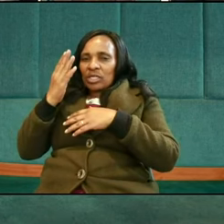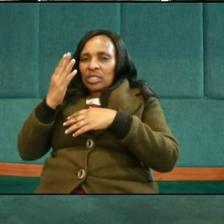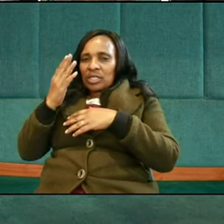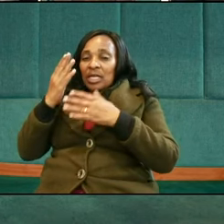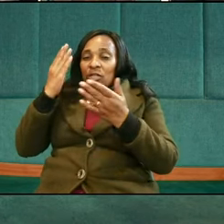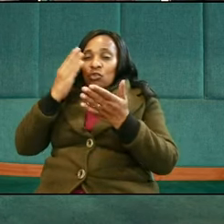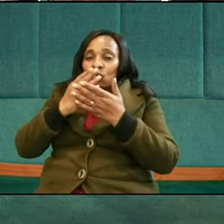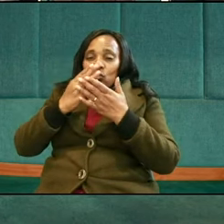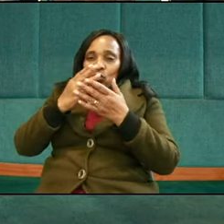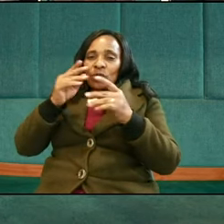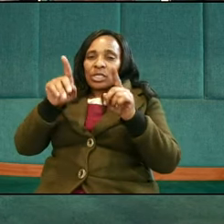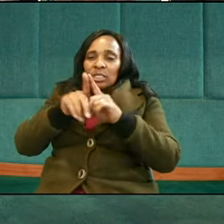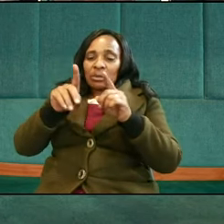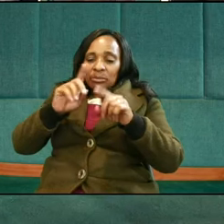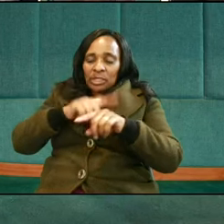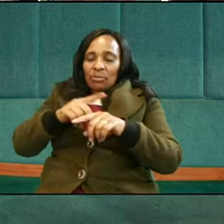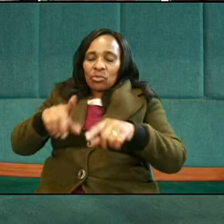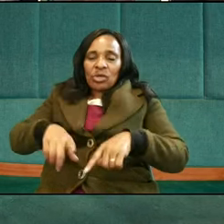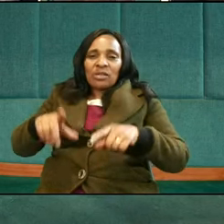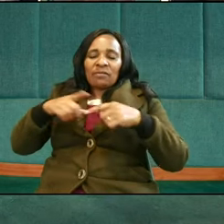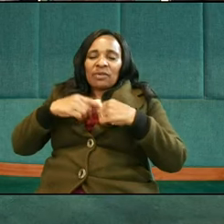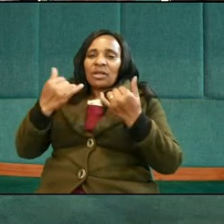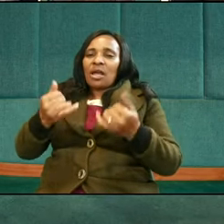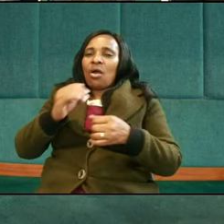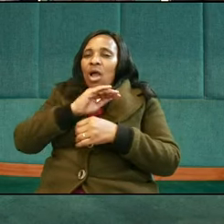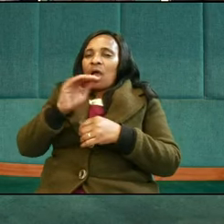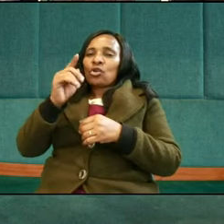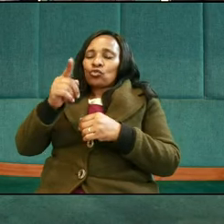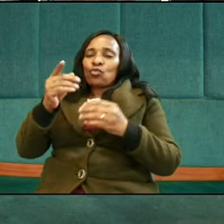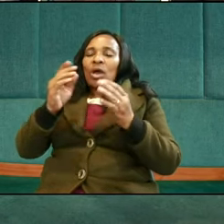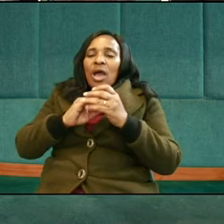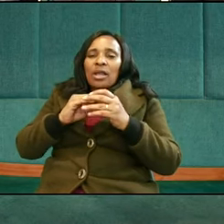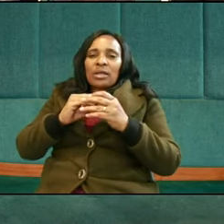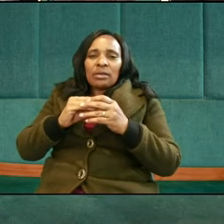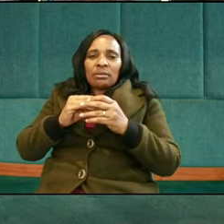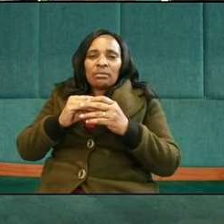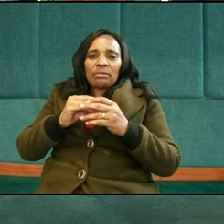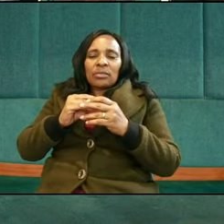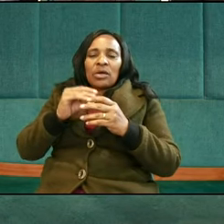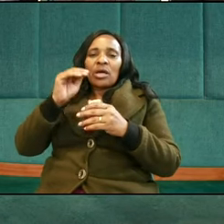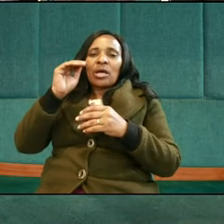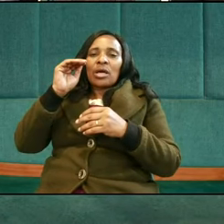are living. Now we ask you and urge you